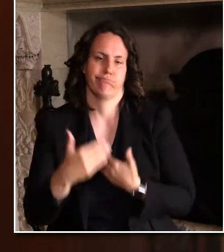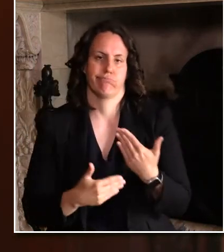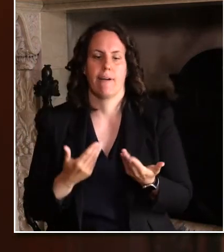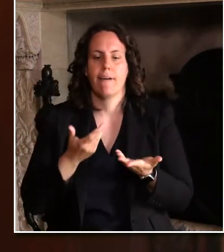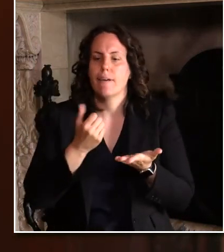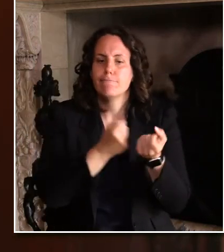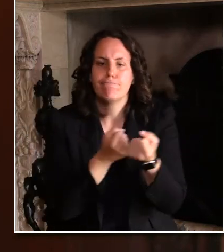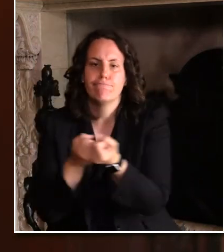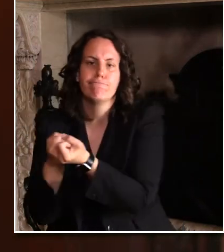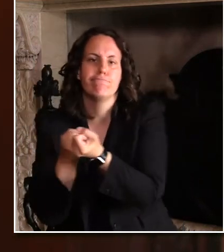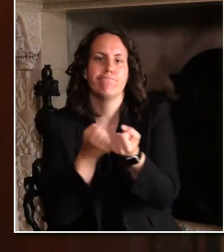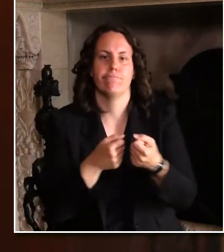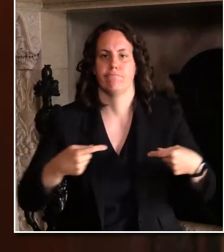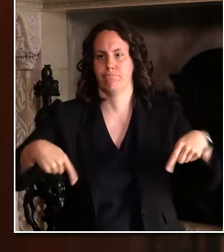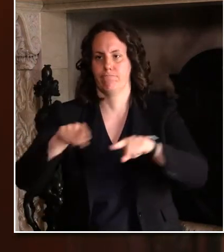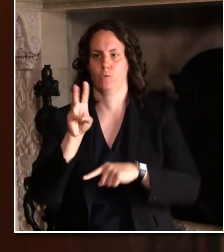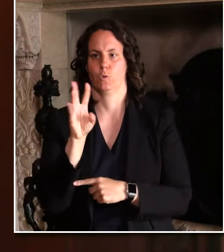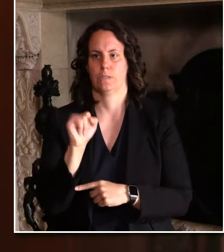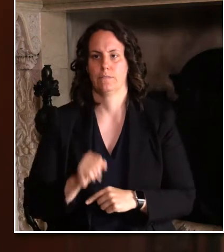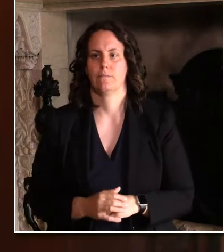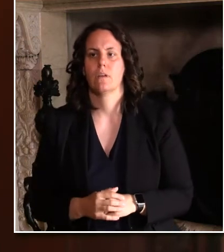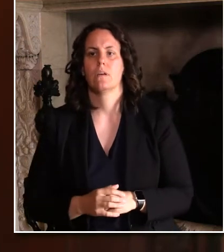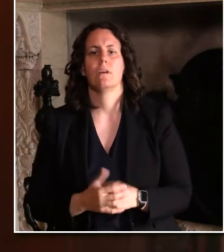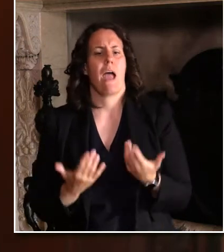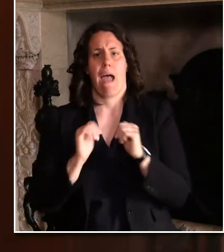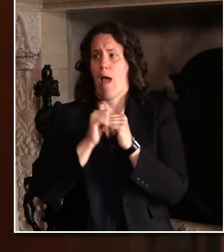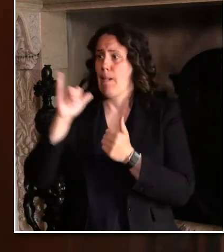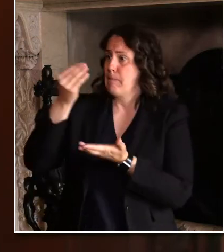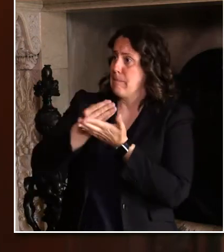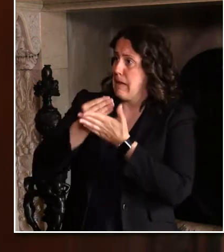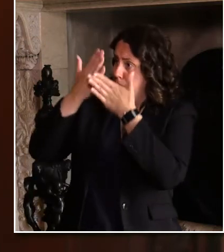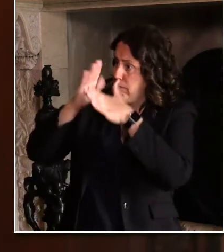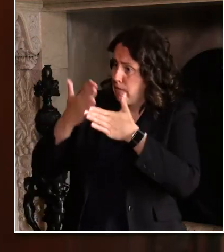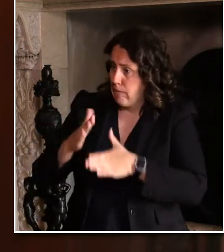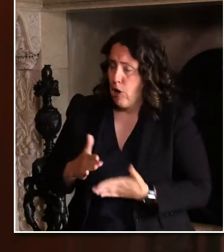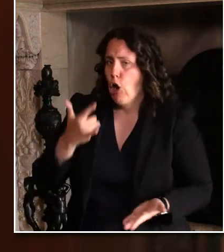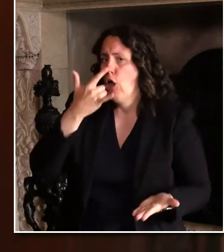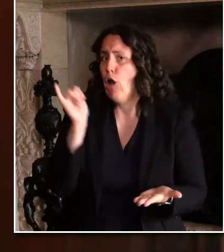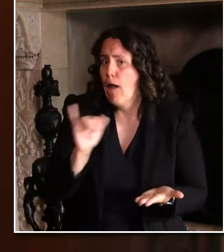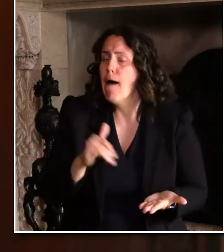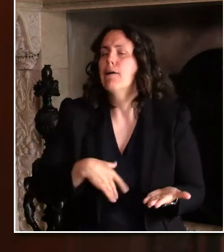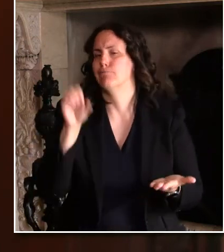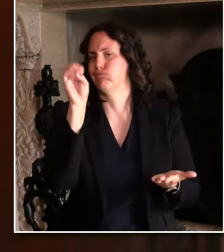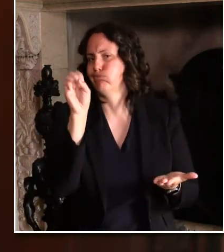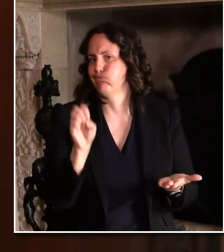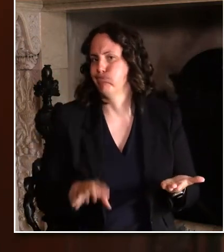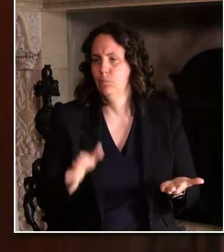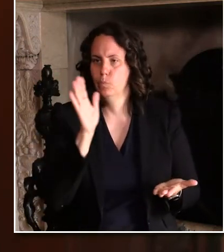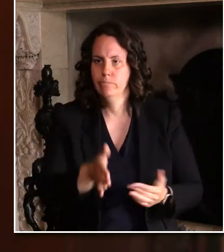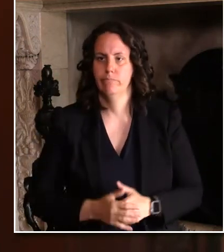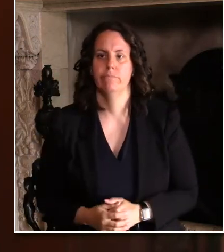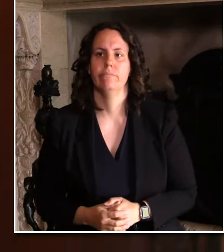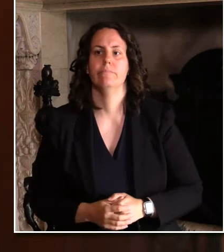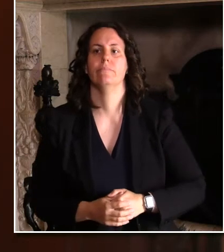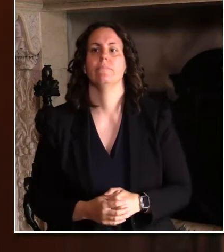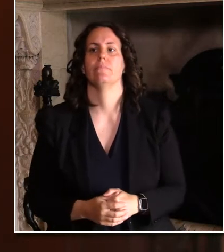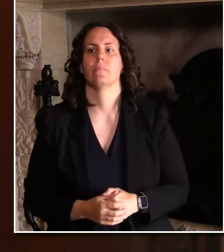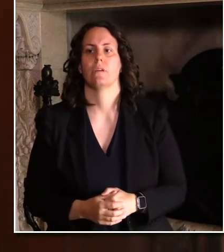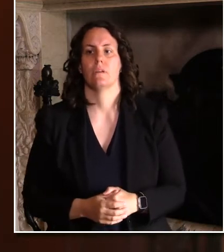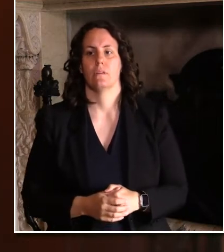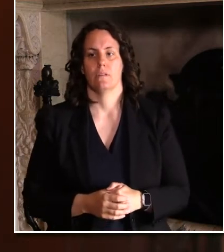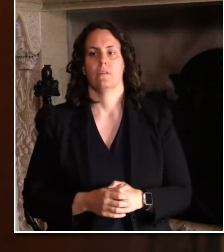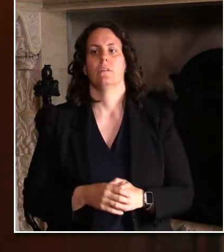use. As we make funding decisions, we are ensuring these dollars go where they are most needed. Earlier